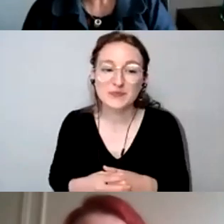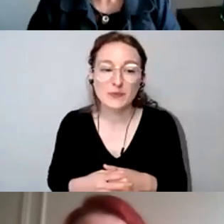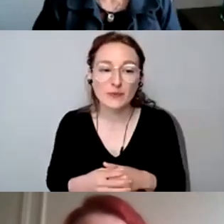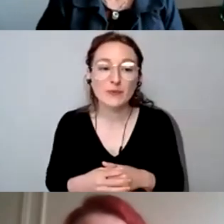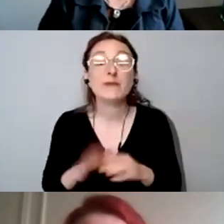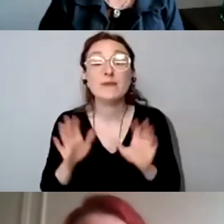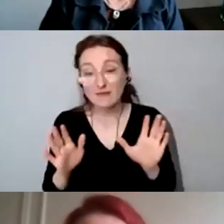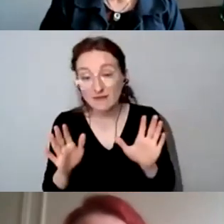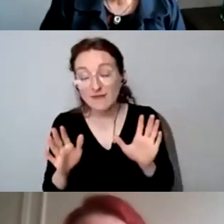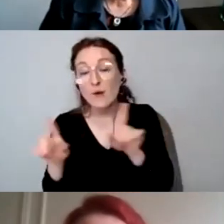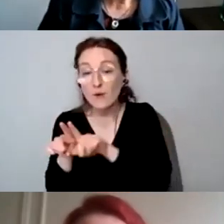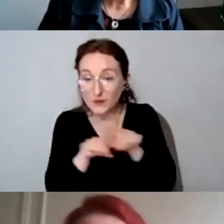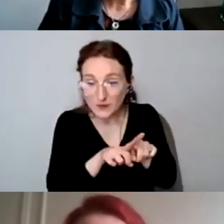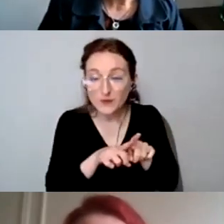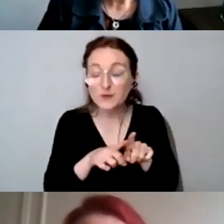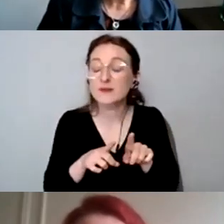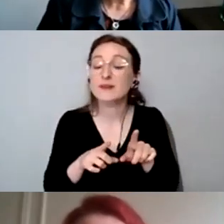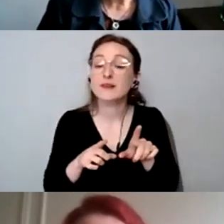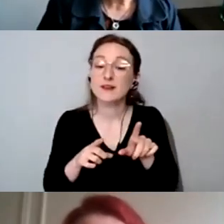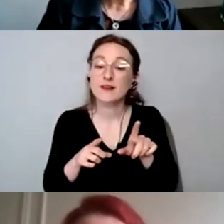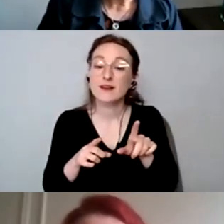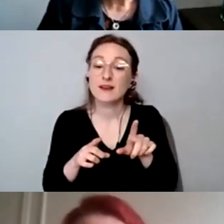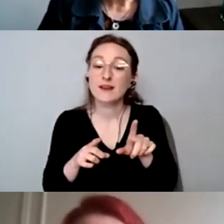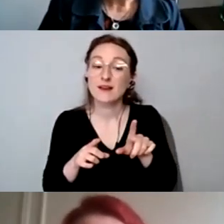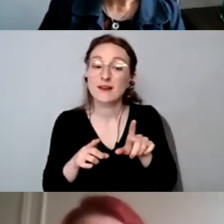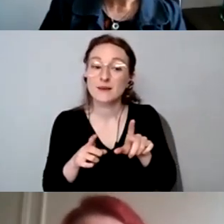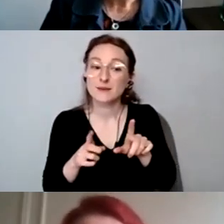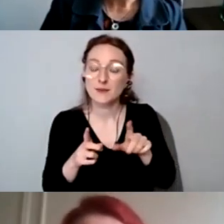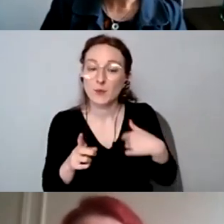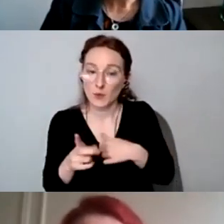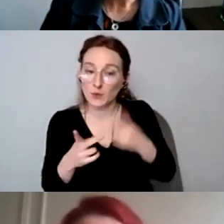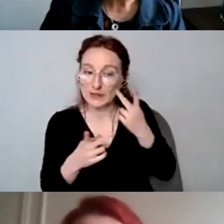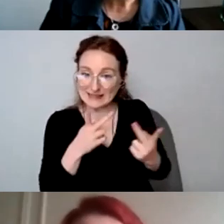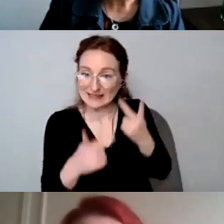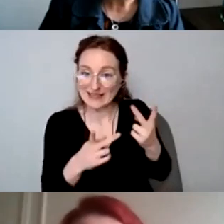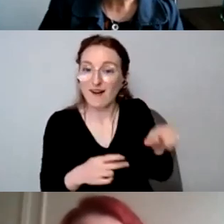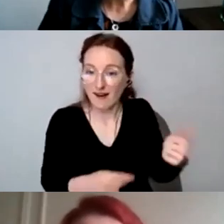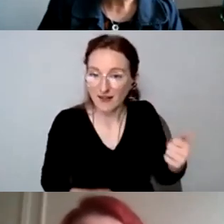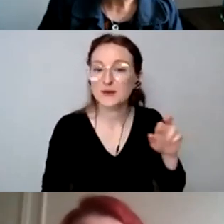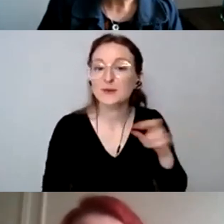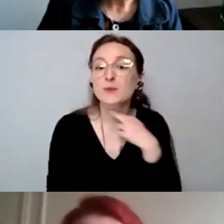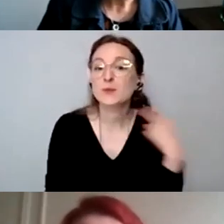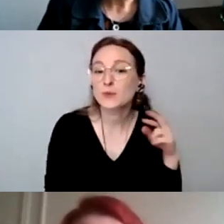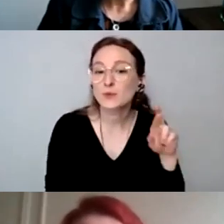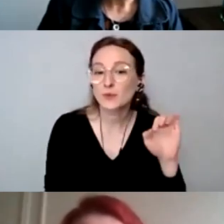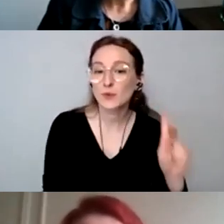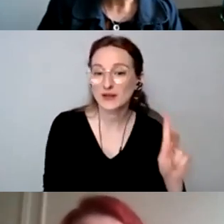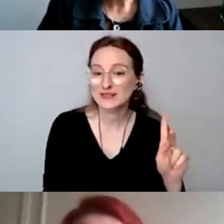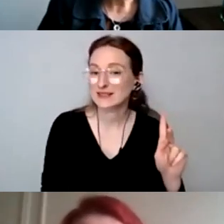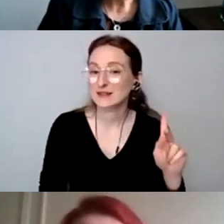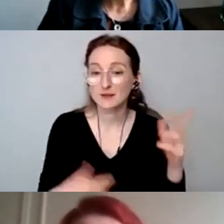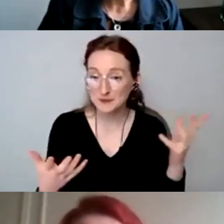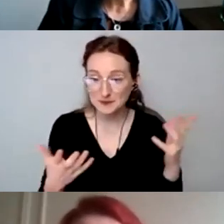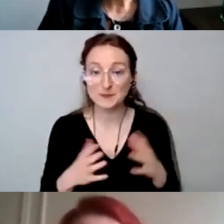on the other hand, we also see another kind of risk factor. Is that we all know about